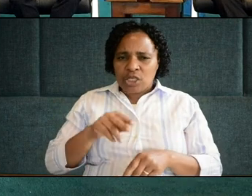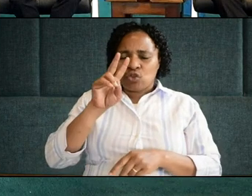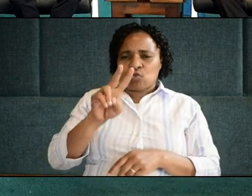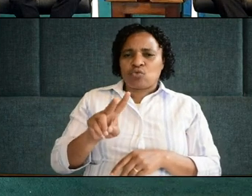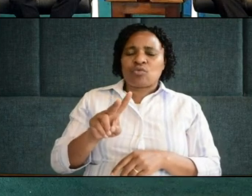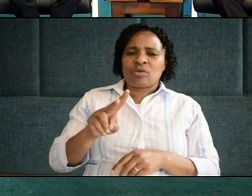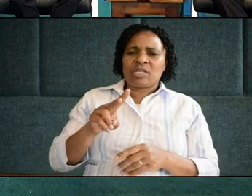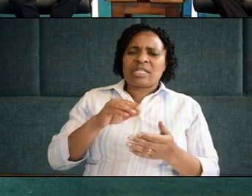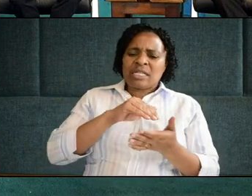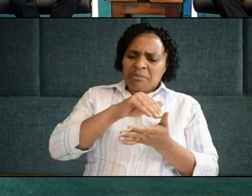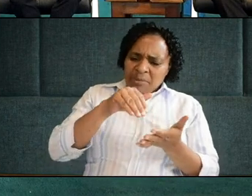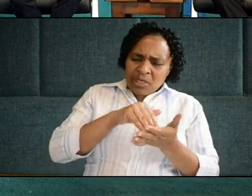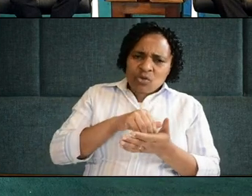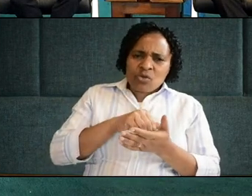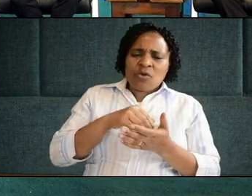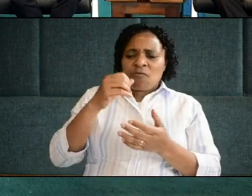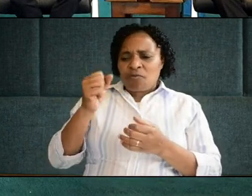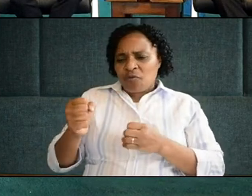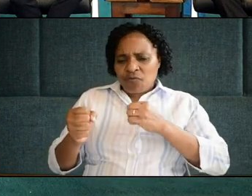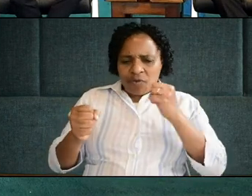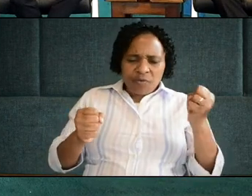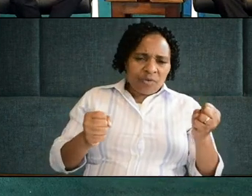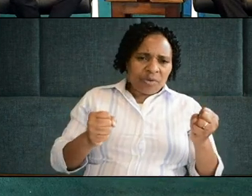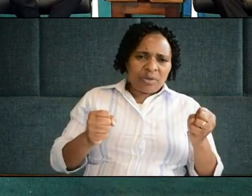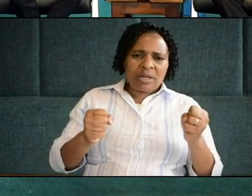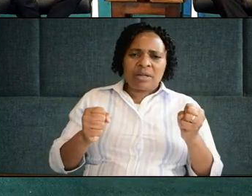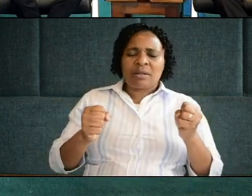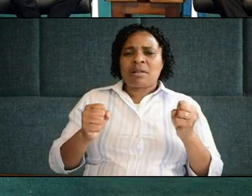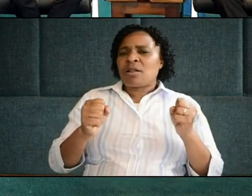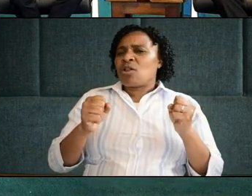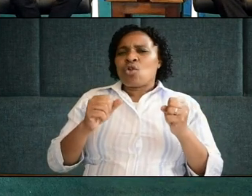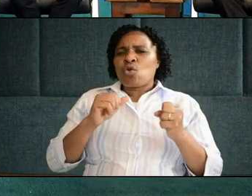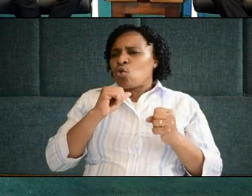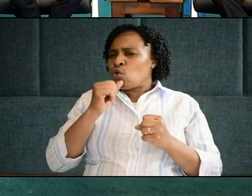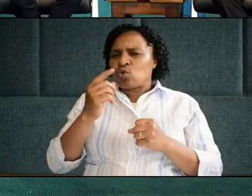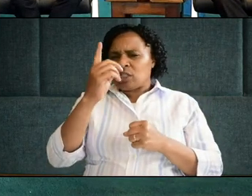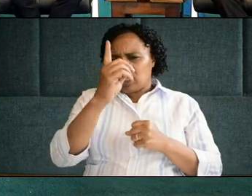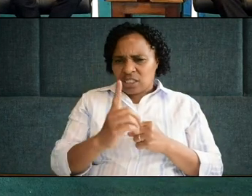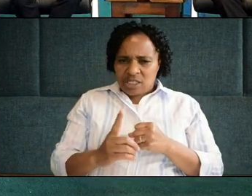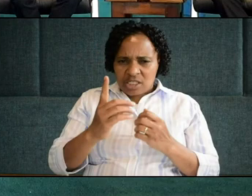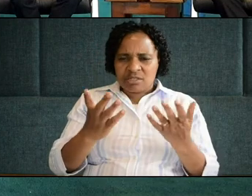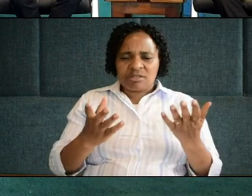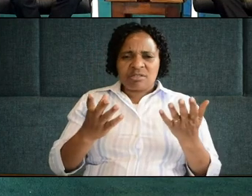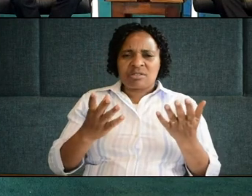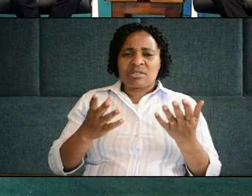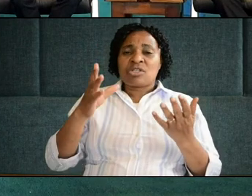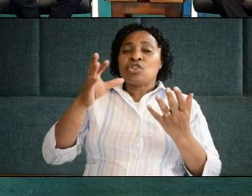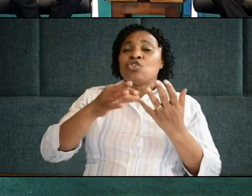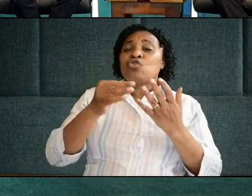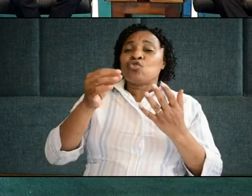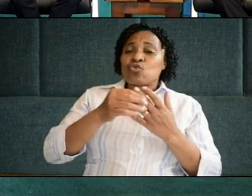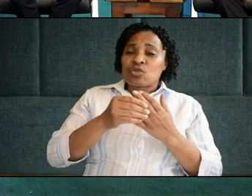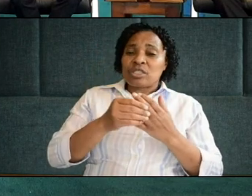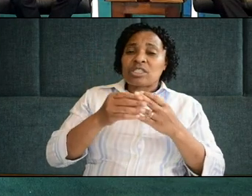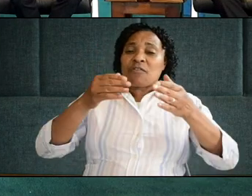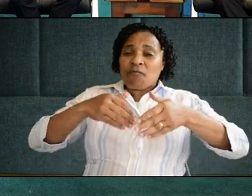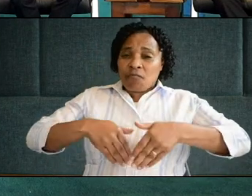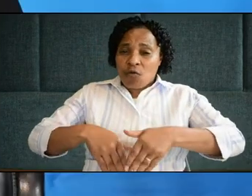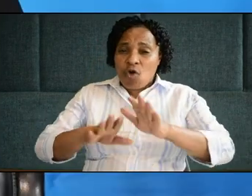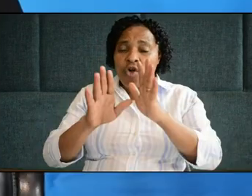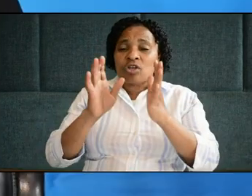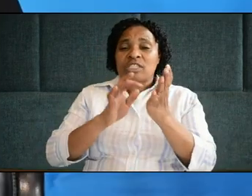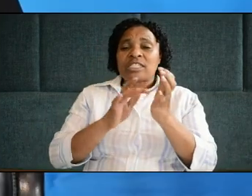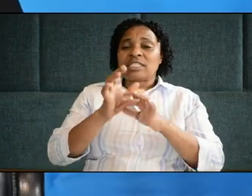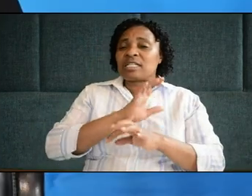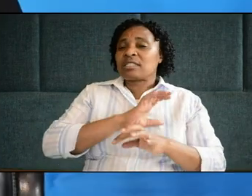the middle. You cannot be 50-50. You cannot be non-religious. You can only choose either to follow Christ. If you're